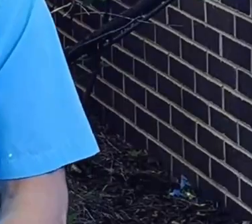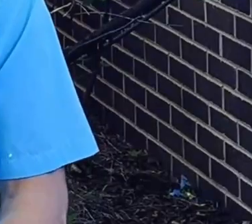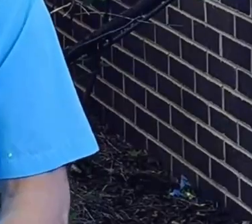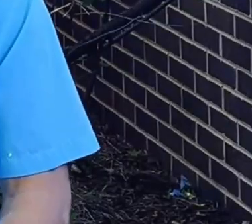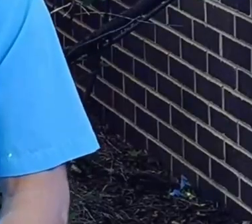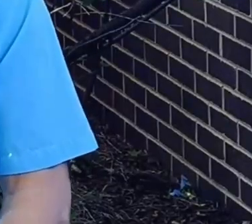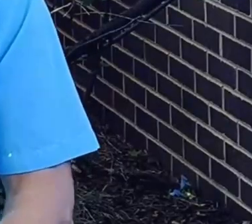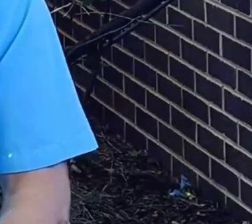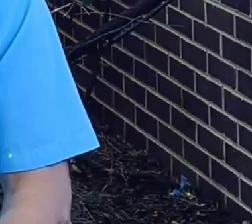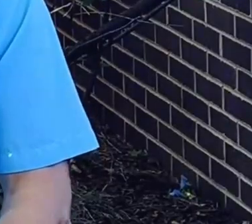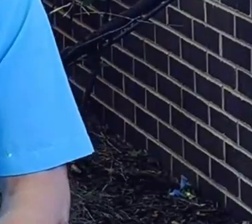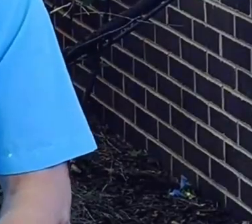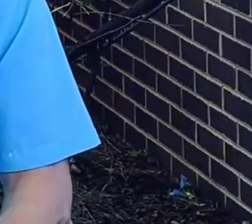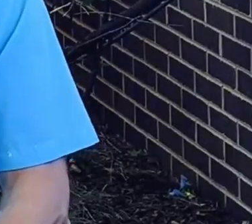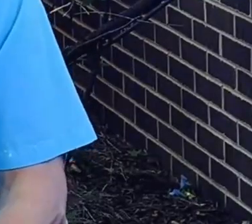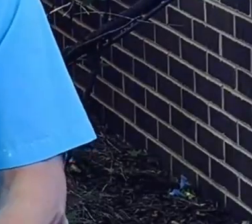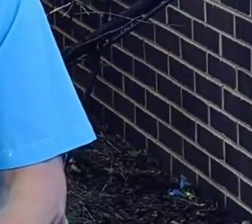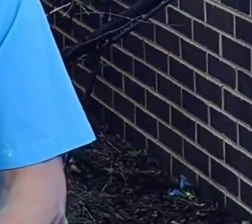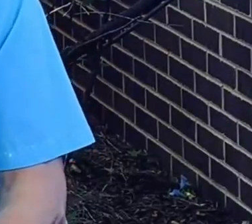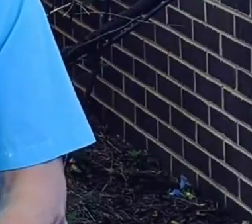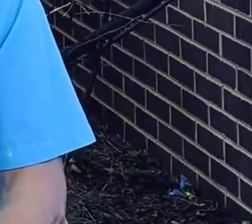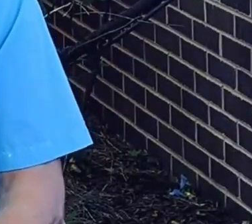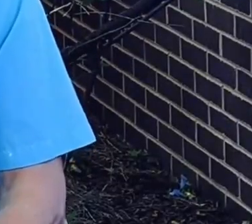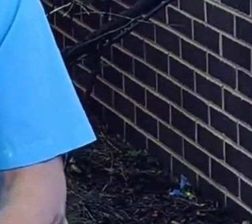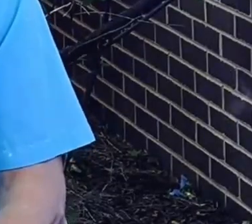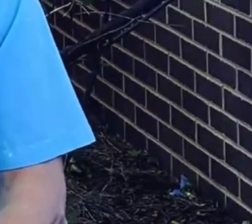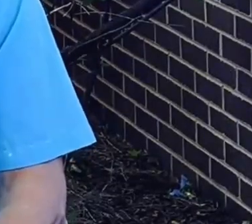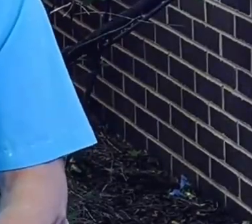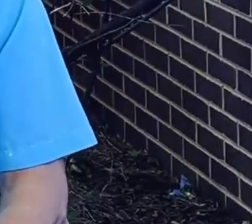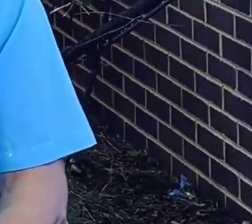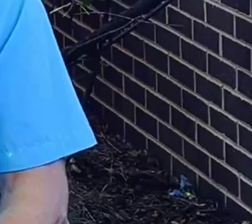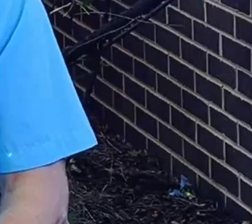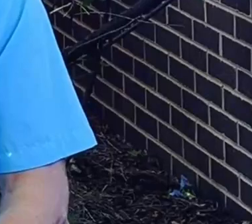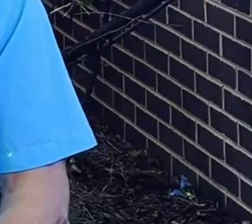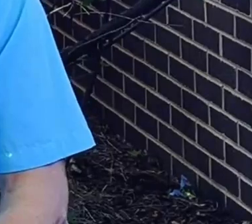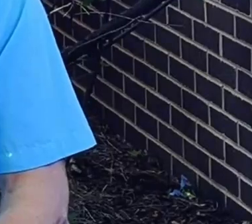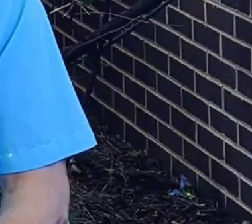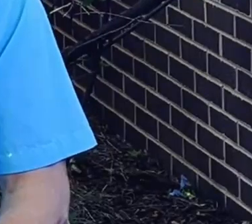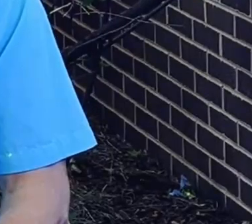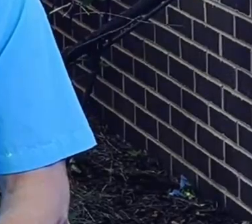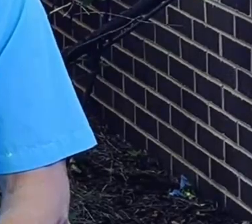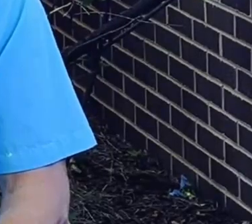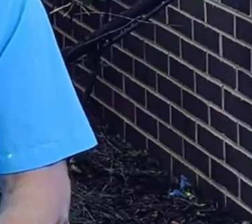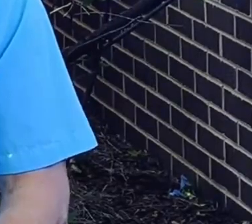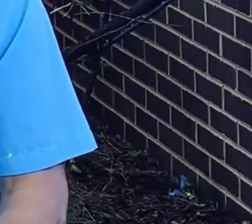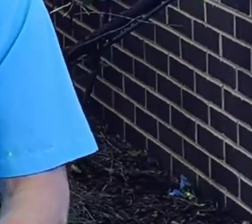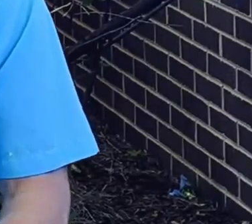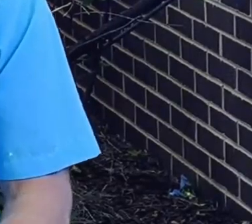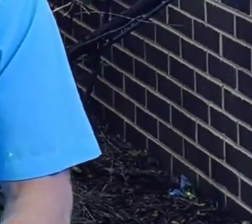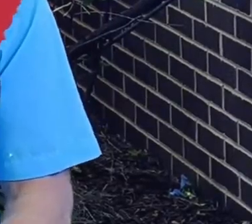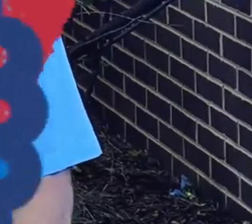Johansson sure sound a lot like Marv Eakes, don't they? There is a ripple effect for you.